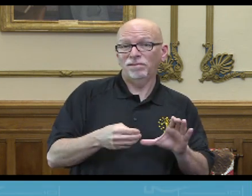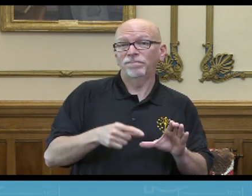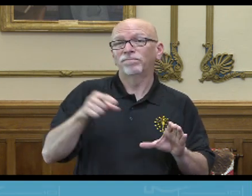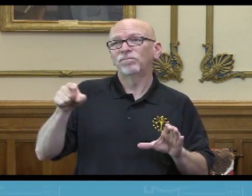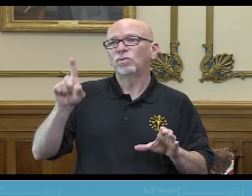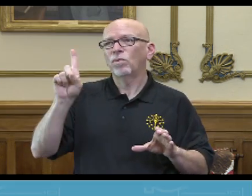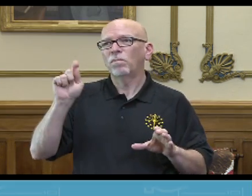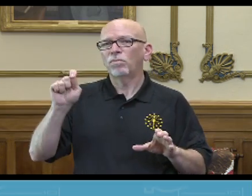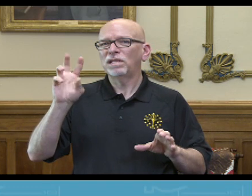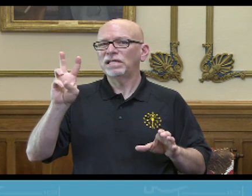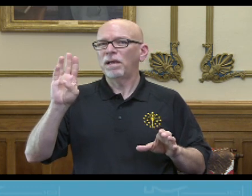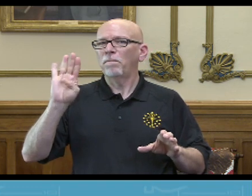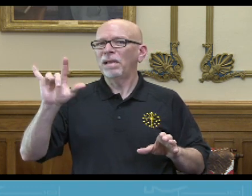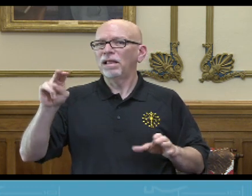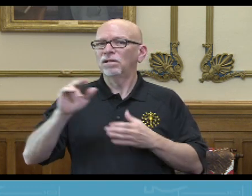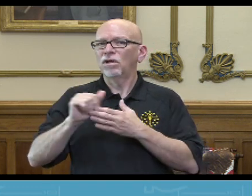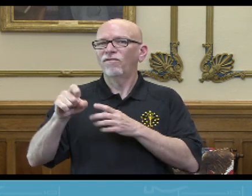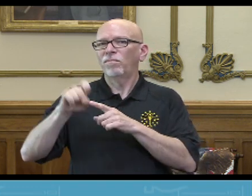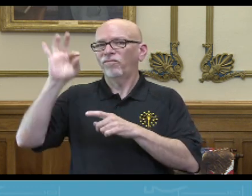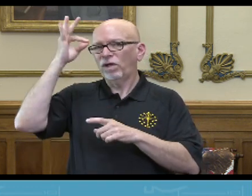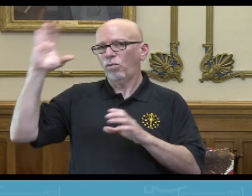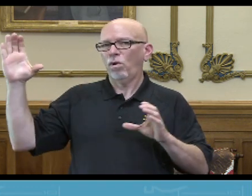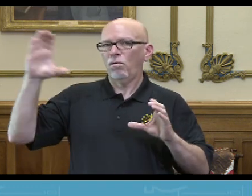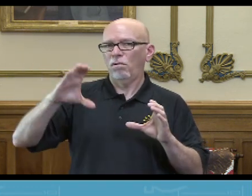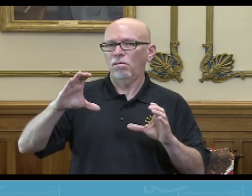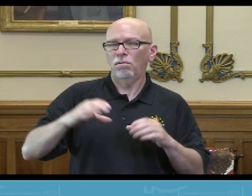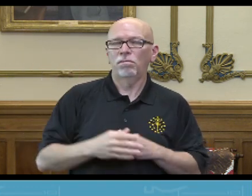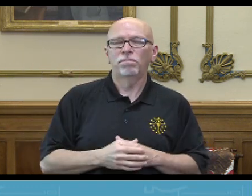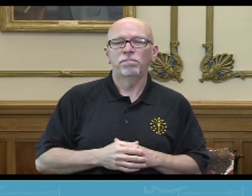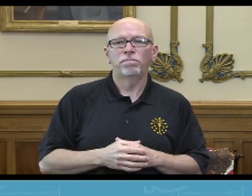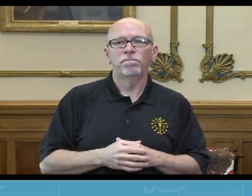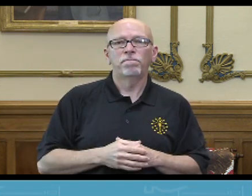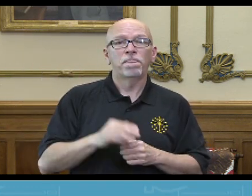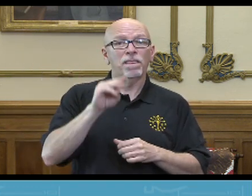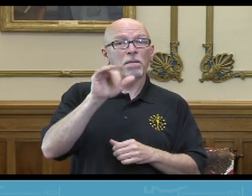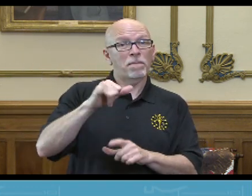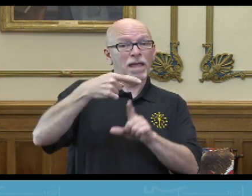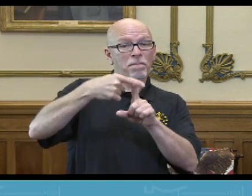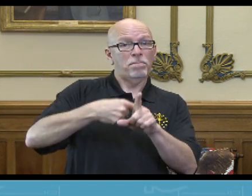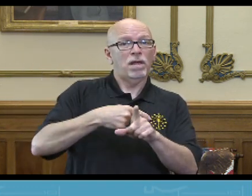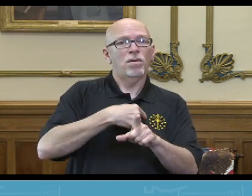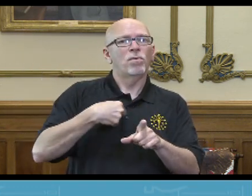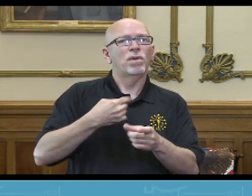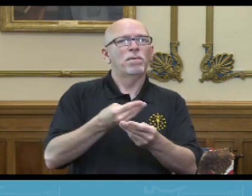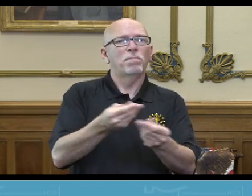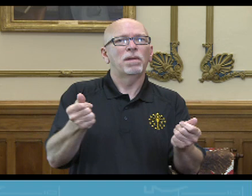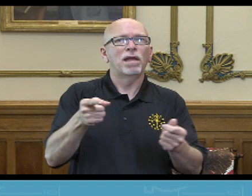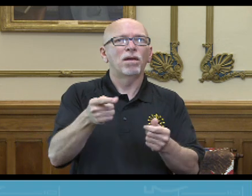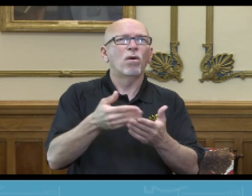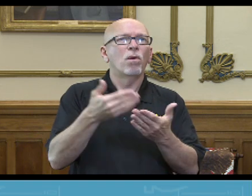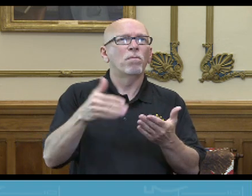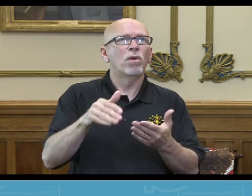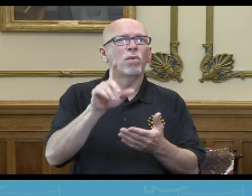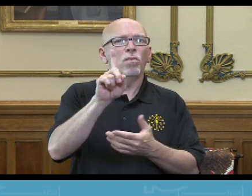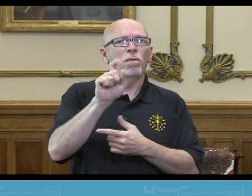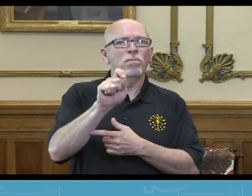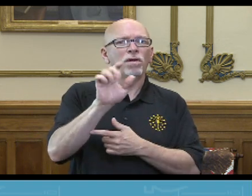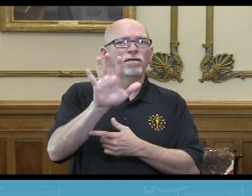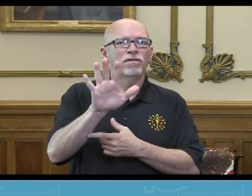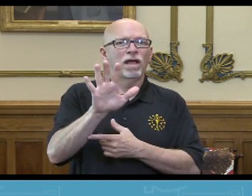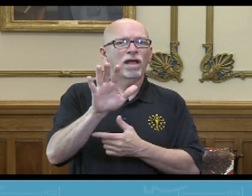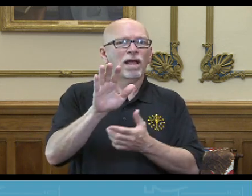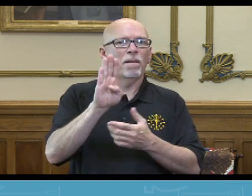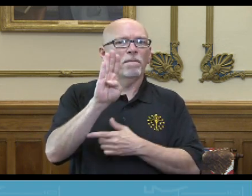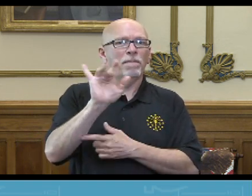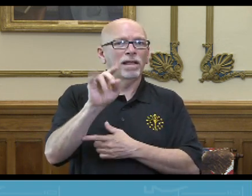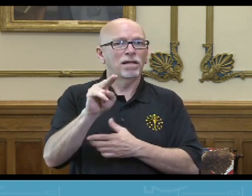about $1.6 billion in federal funds. In May alone, we issued payments of almost $1.5